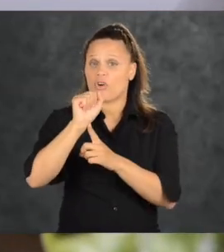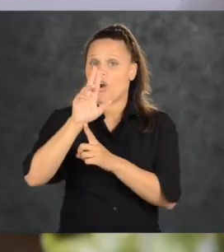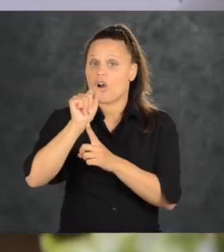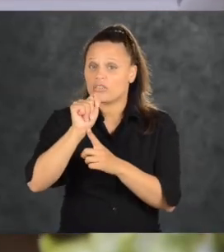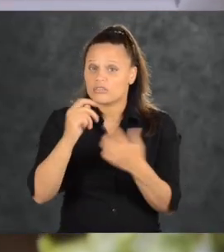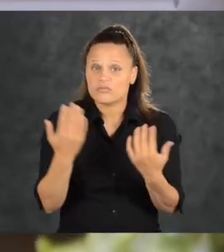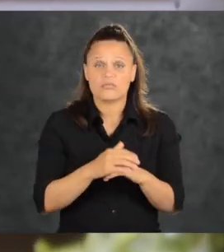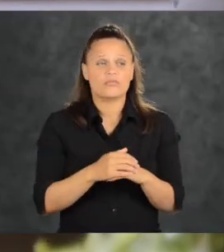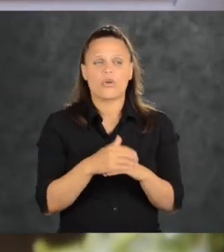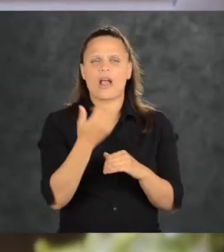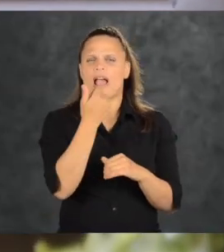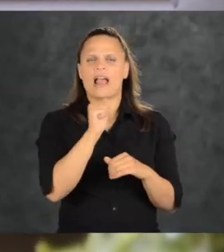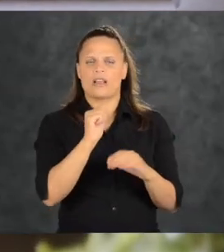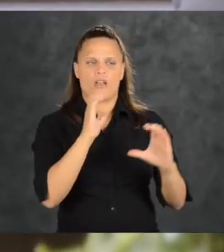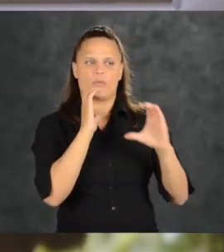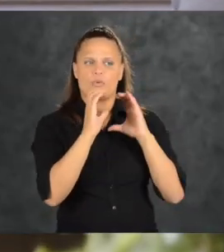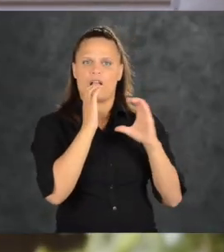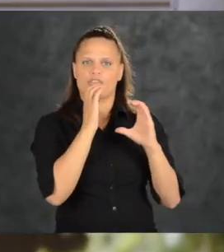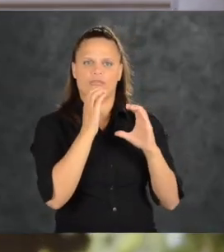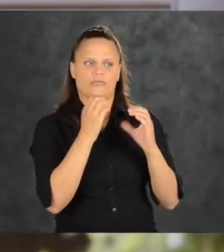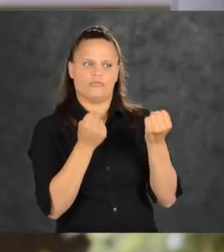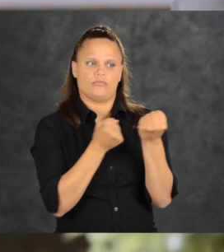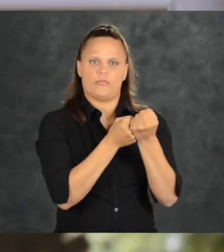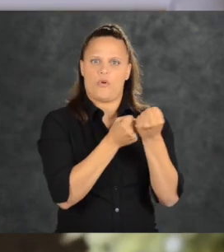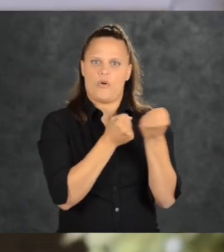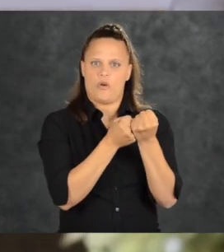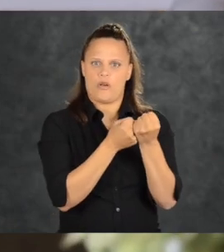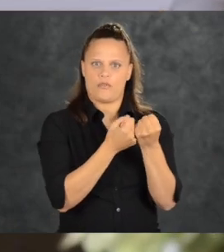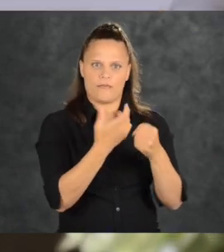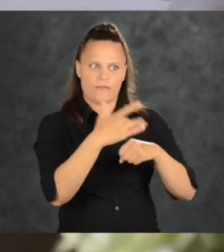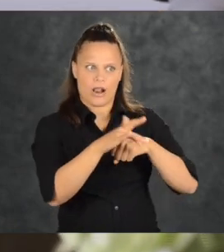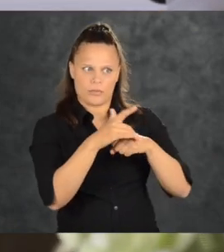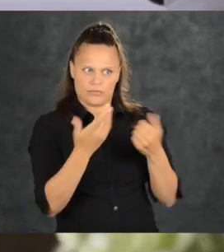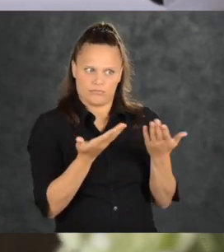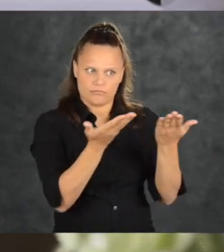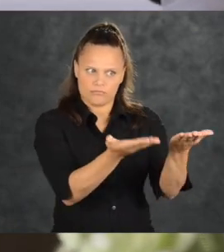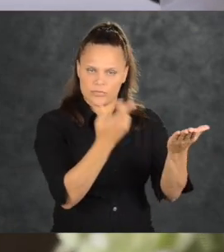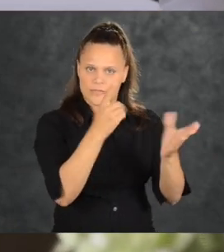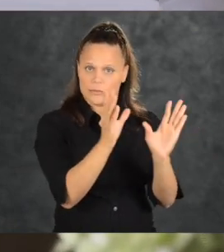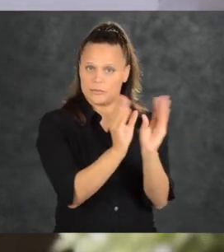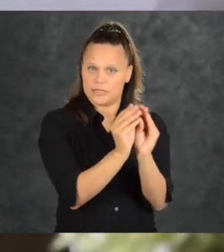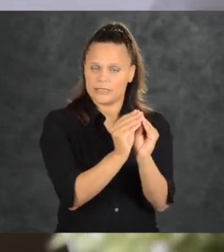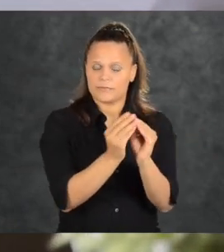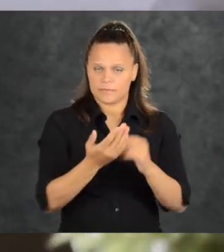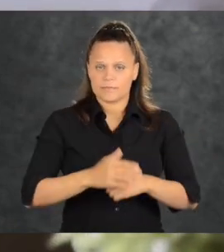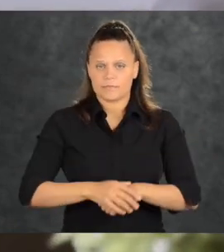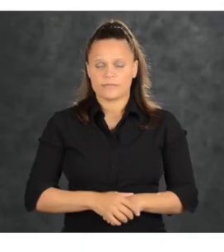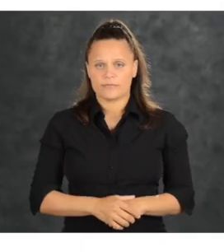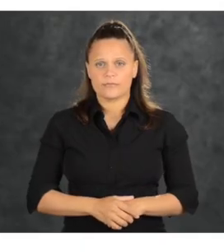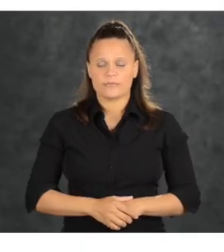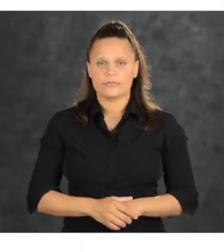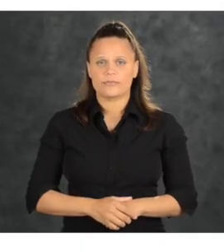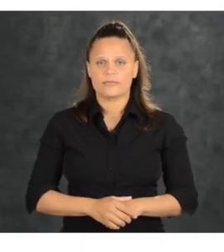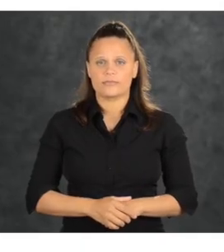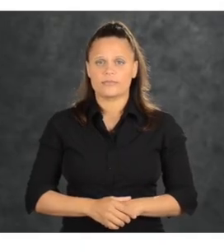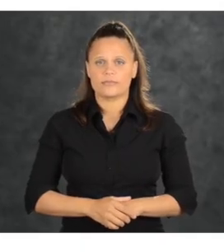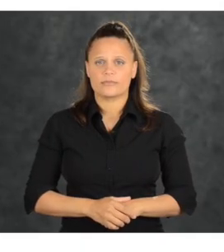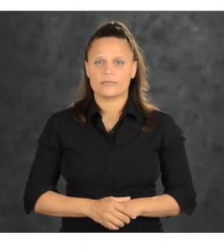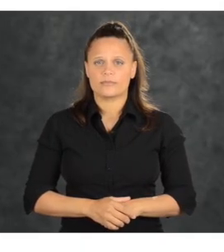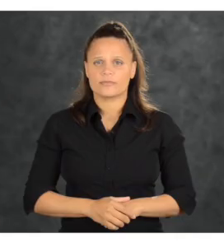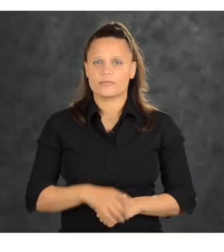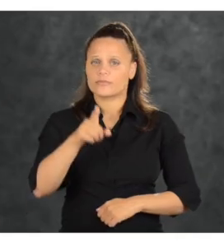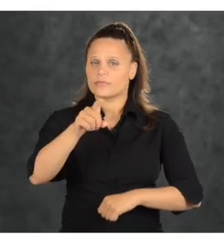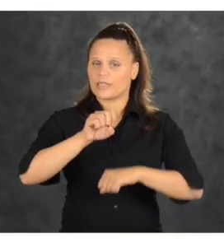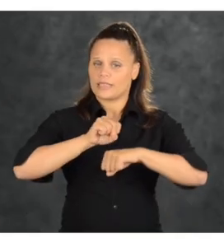state, the program helps create a more inclusive workforce, bringing valuable skills and diverse perspectives into government jobs. Text on screen